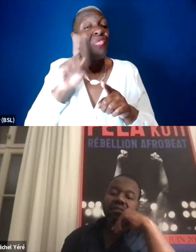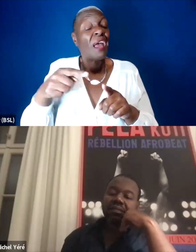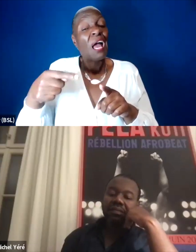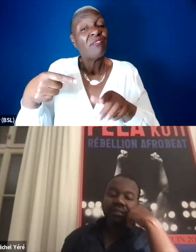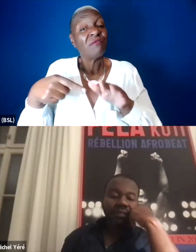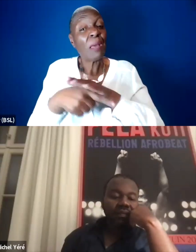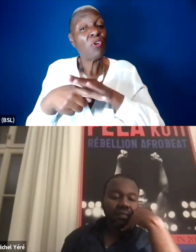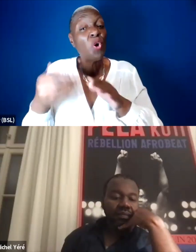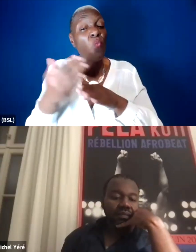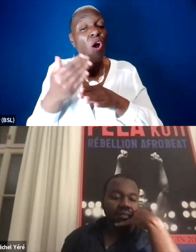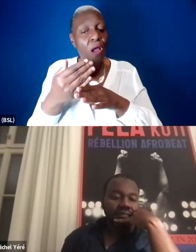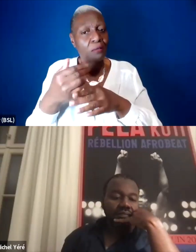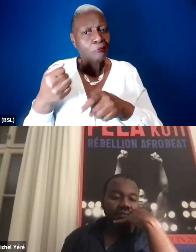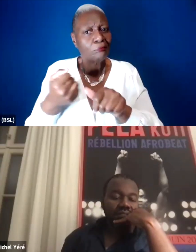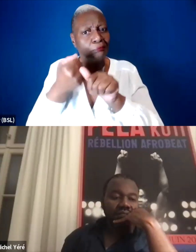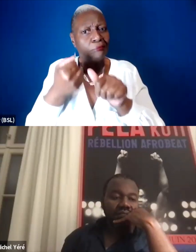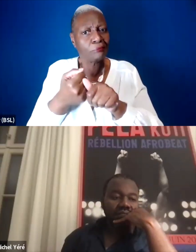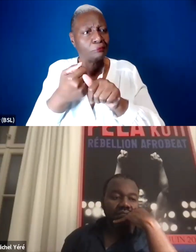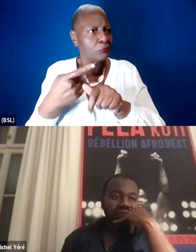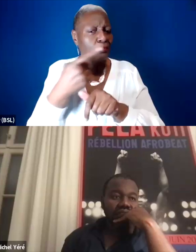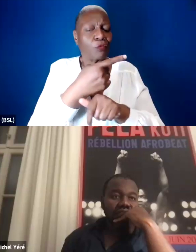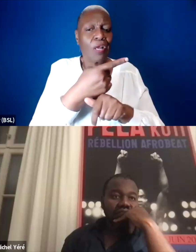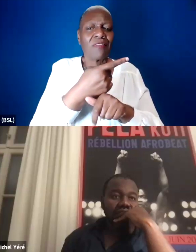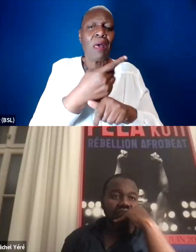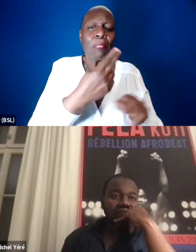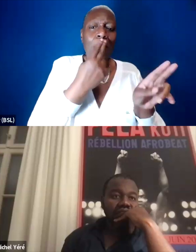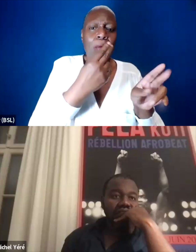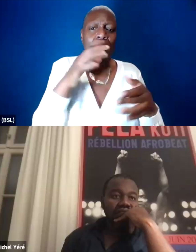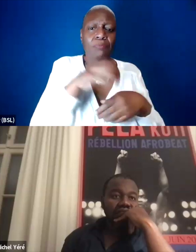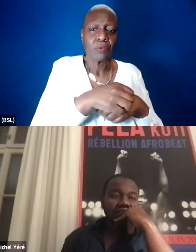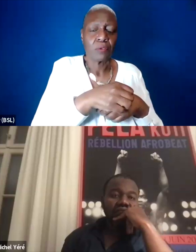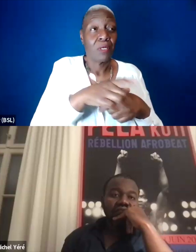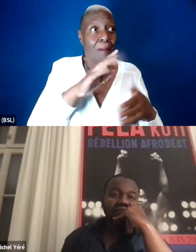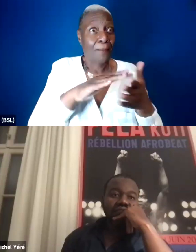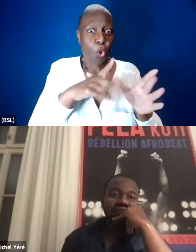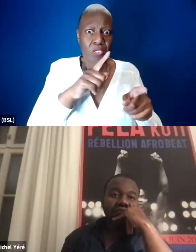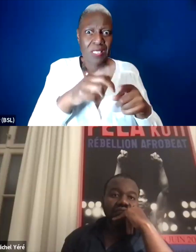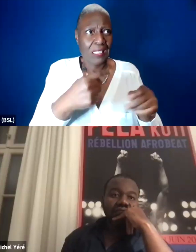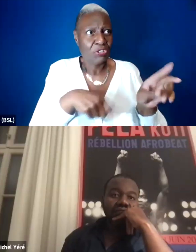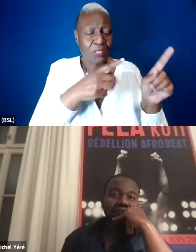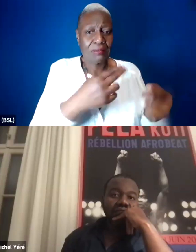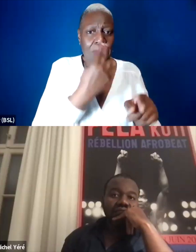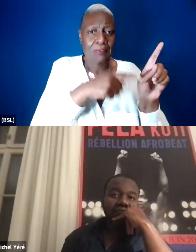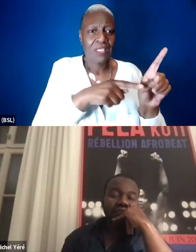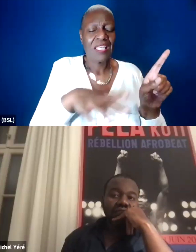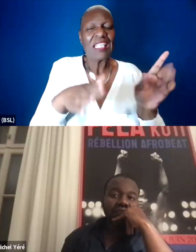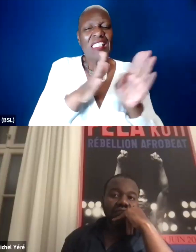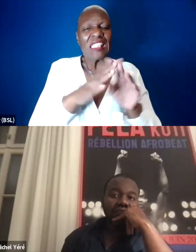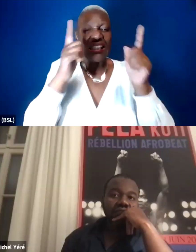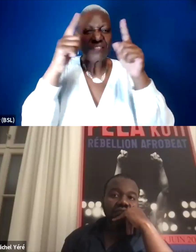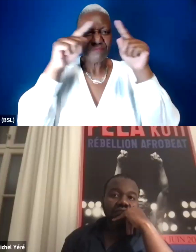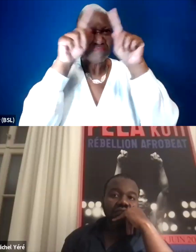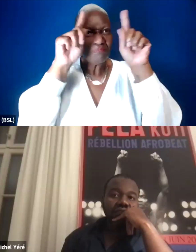workers in France against the Nazi occupation. Because of this, he's targeted, and his face is plastered all